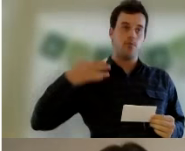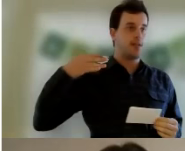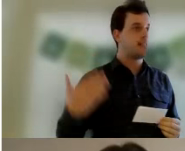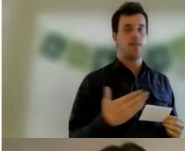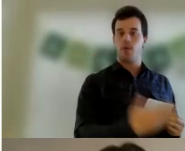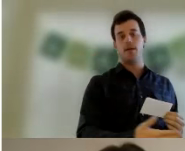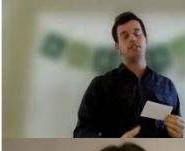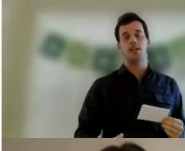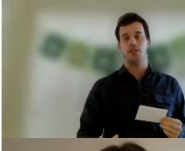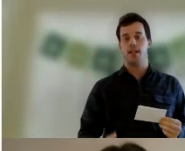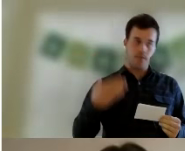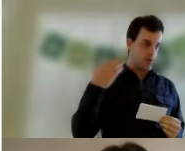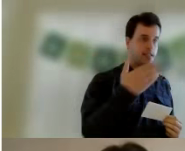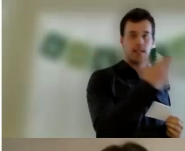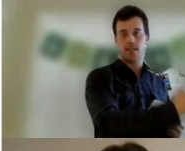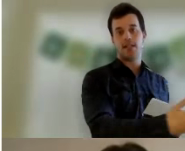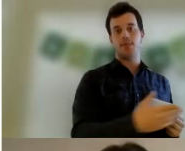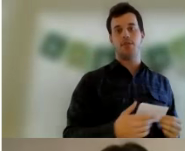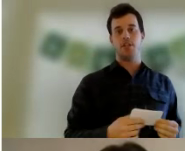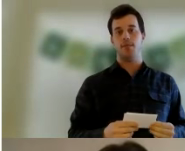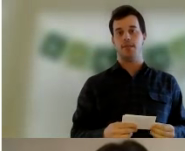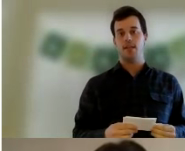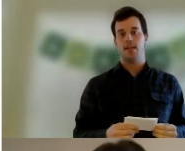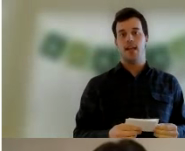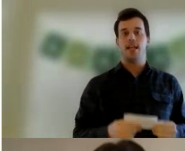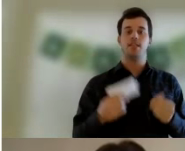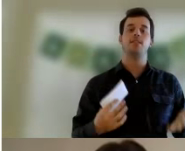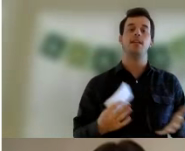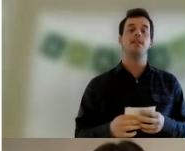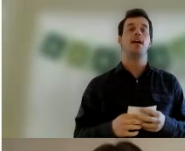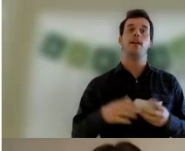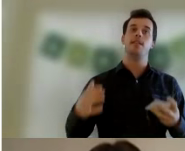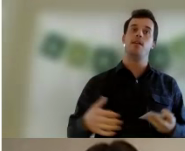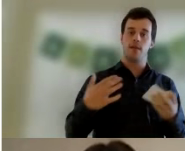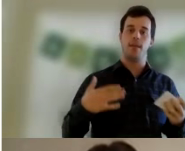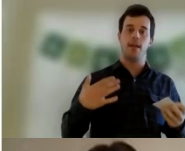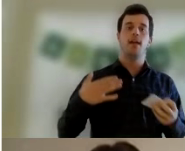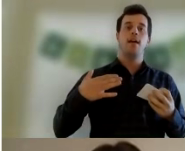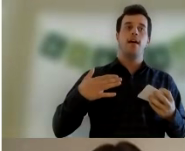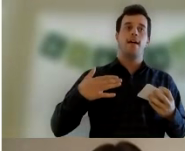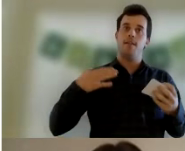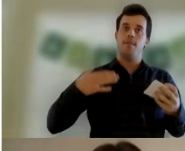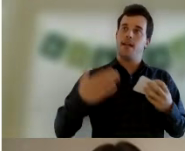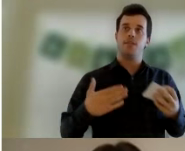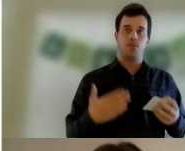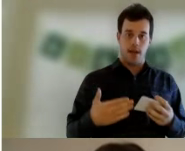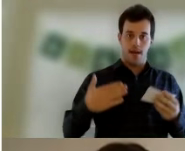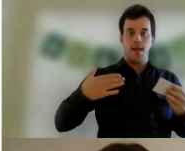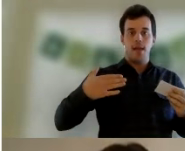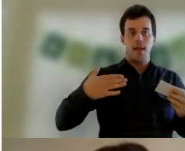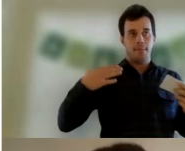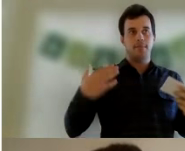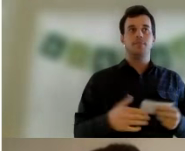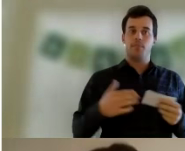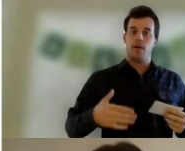connected. Everyone needs to have proper education. Everyone needs to keep their jobs. It's now becoming a